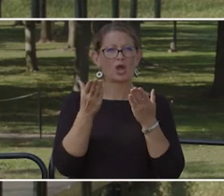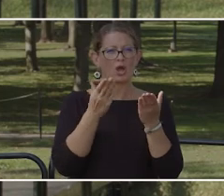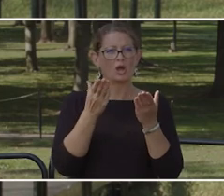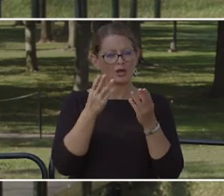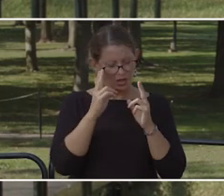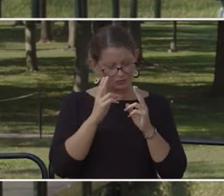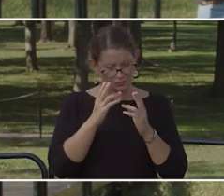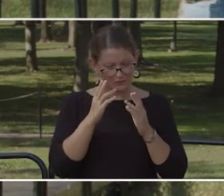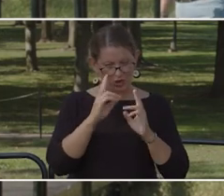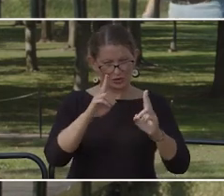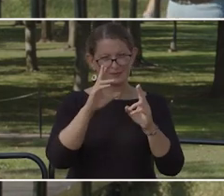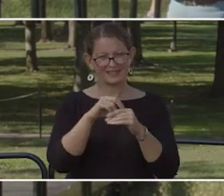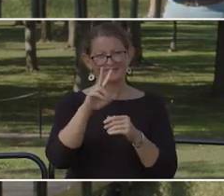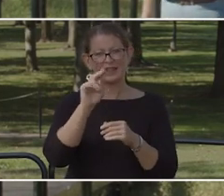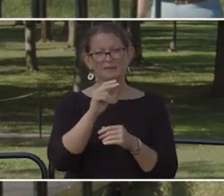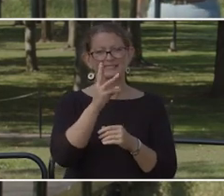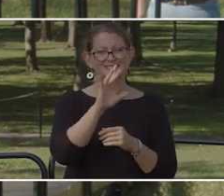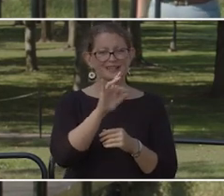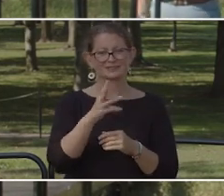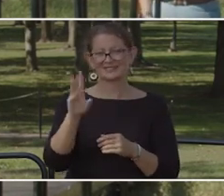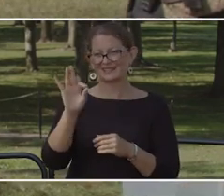Vietnam, 1968 to